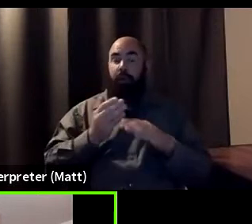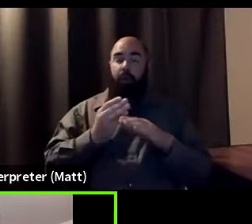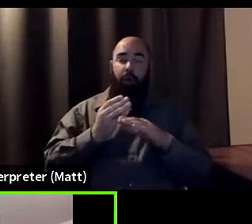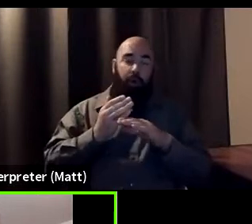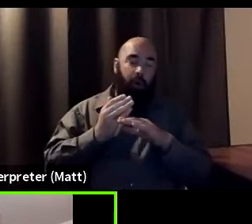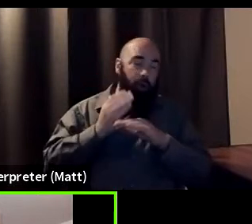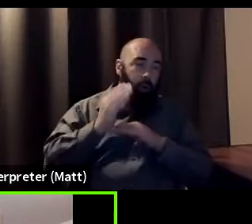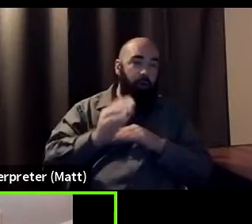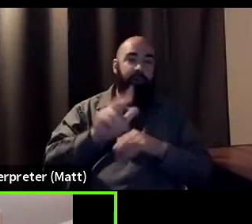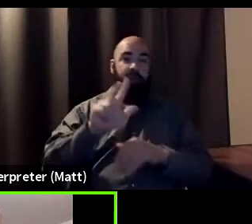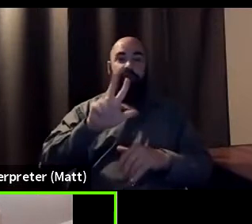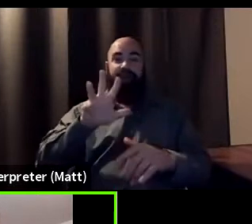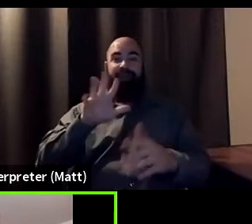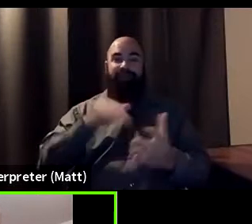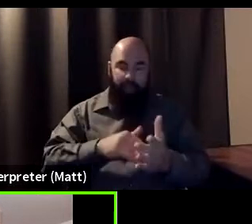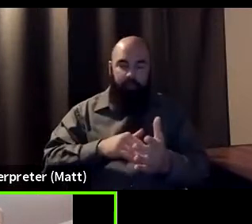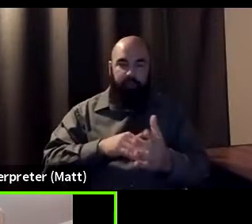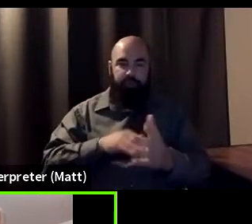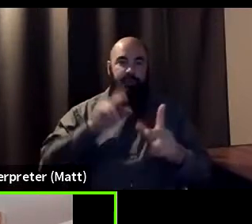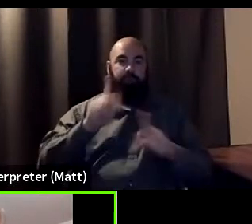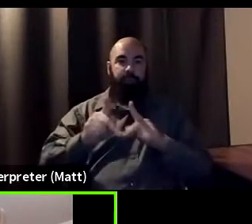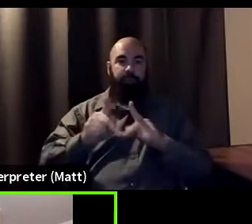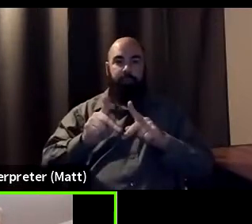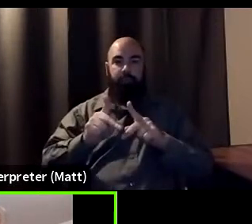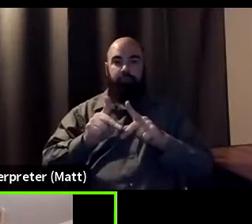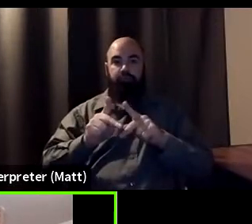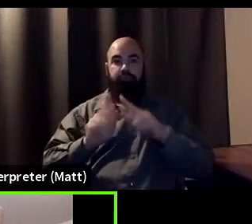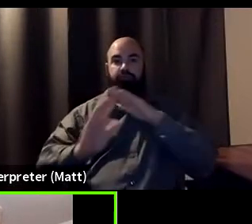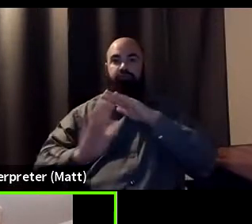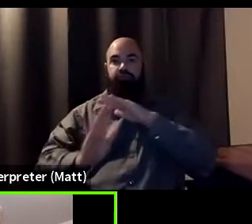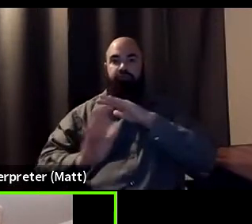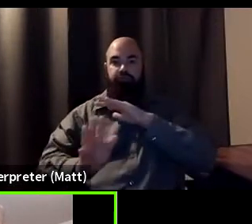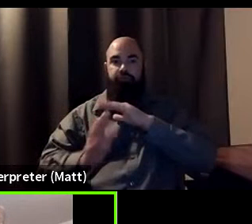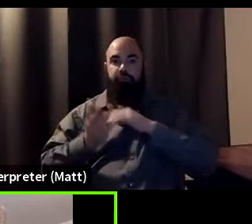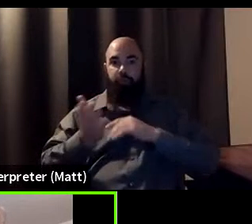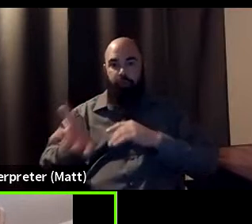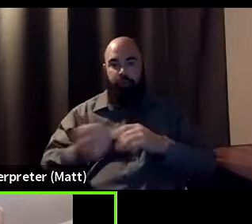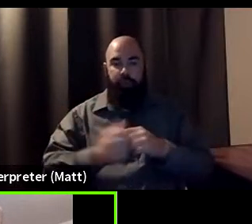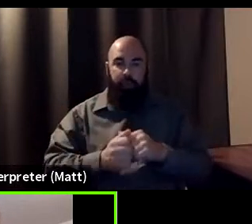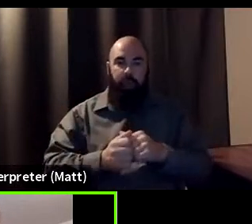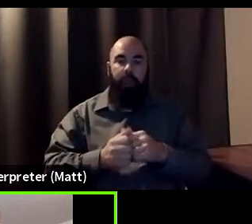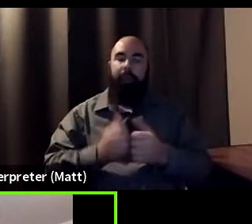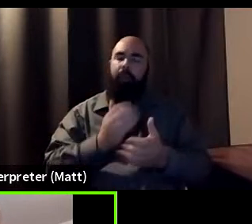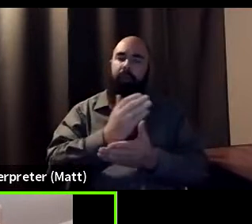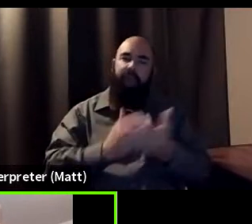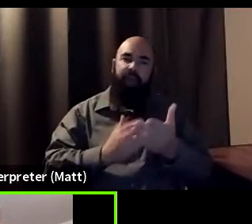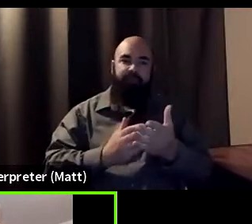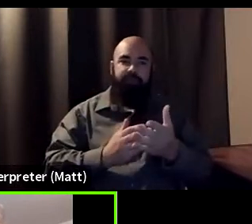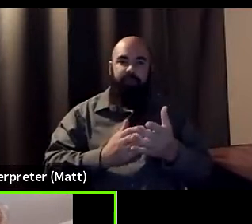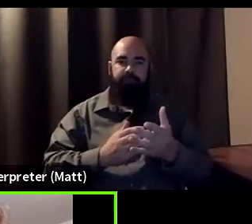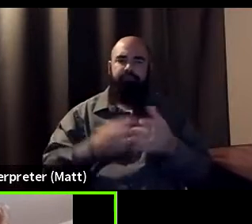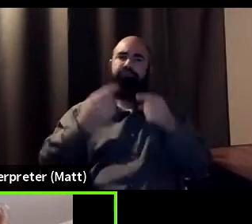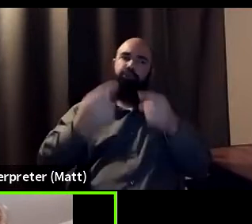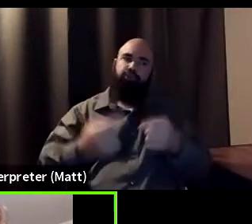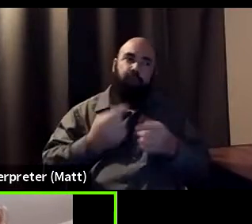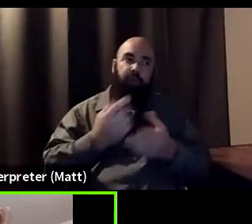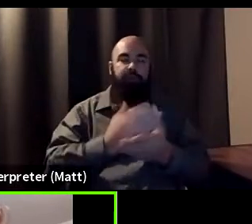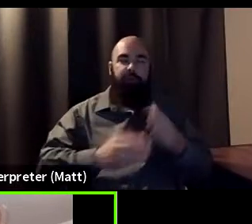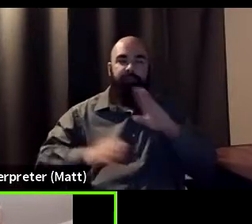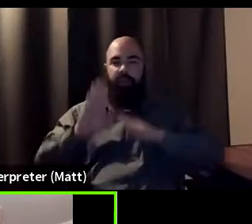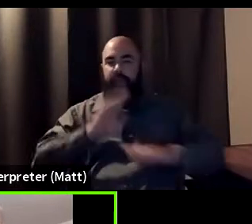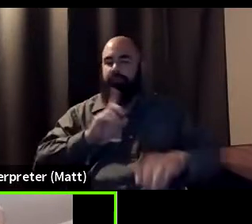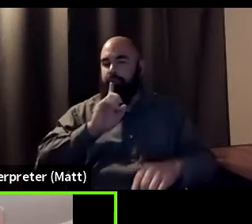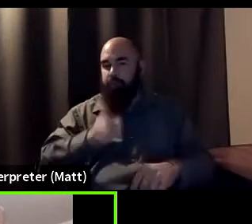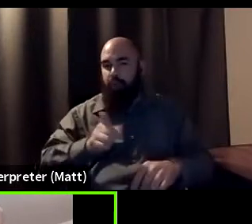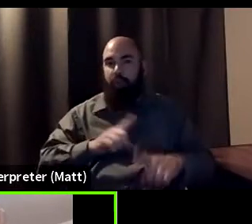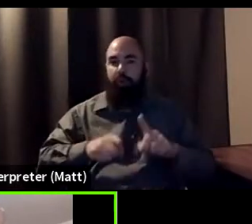there. So that's just an incredible thing. And it's not always been without glitches, and it's not always been without some frustration. And we appreciate